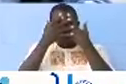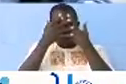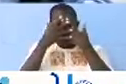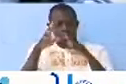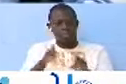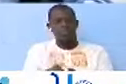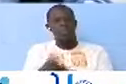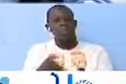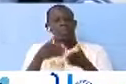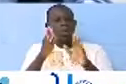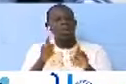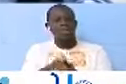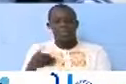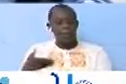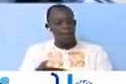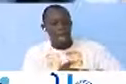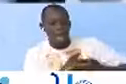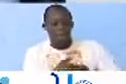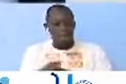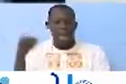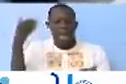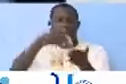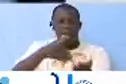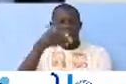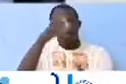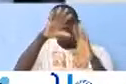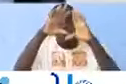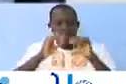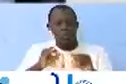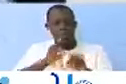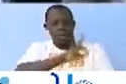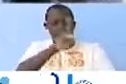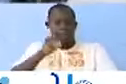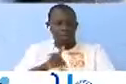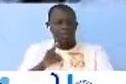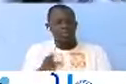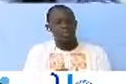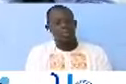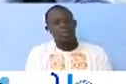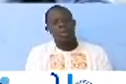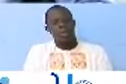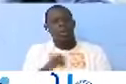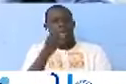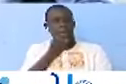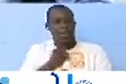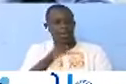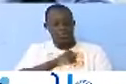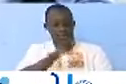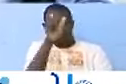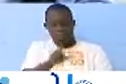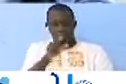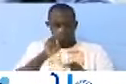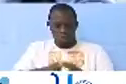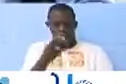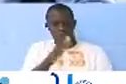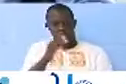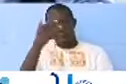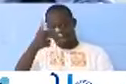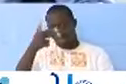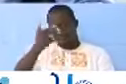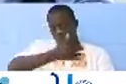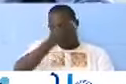office. Just like a baby, they bring you here to the office. Kasi ni gele from 8 o'clock. They make him sit down there from 8 in the